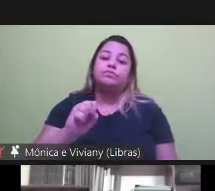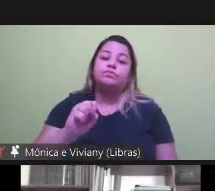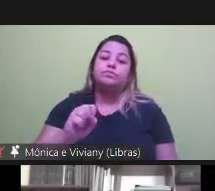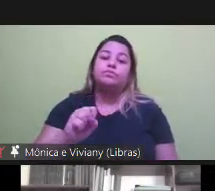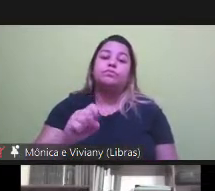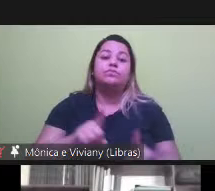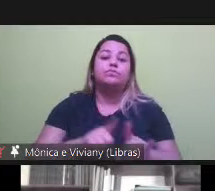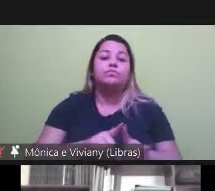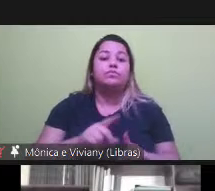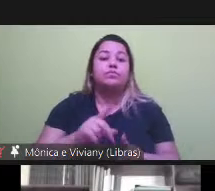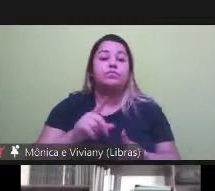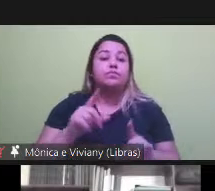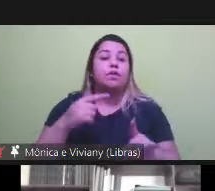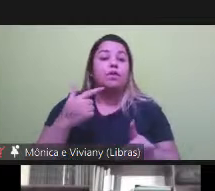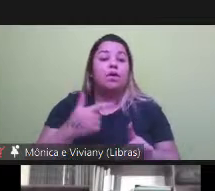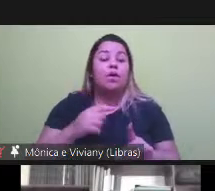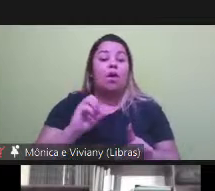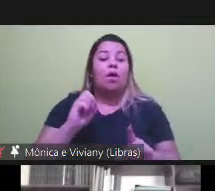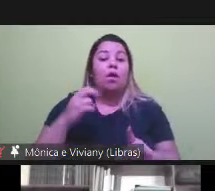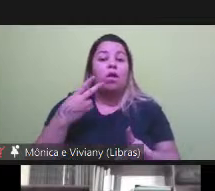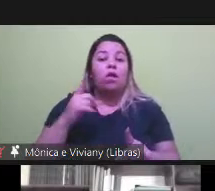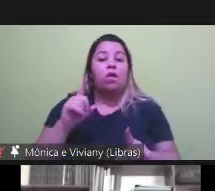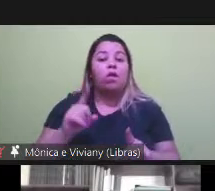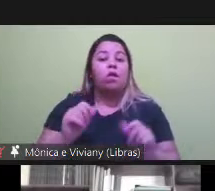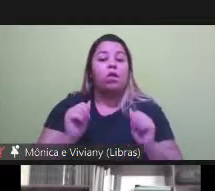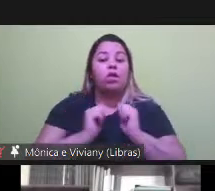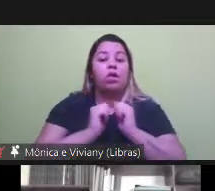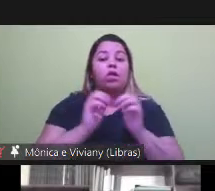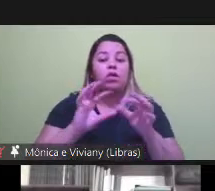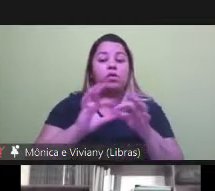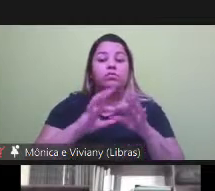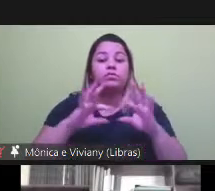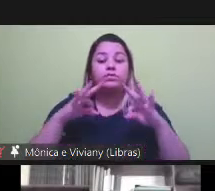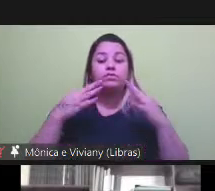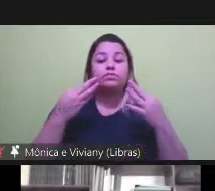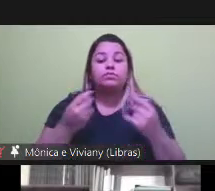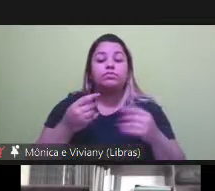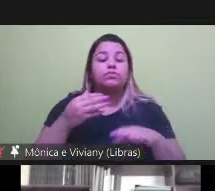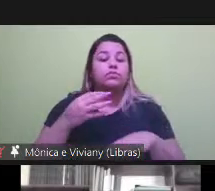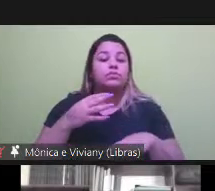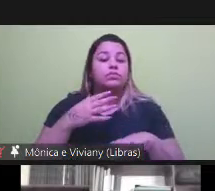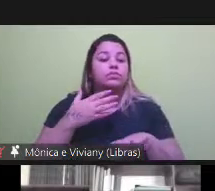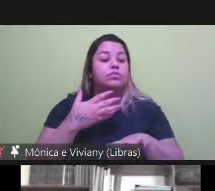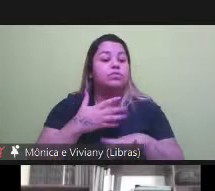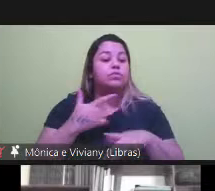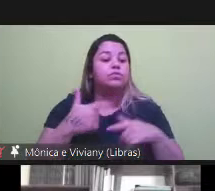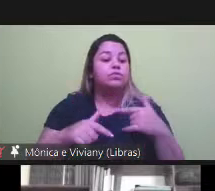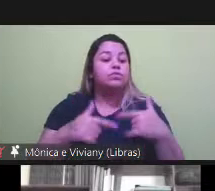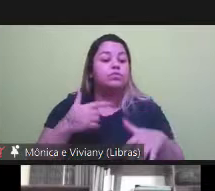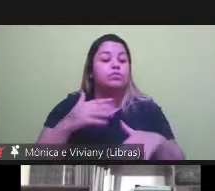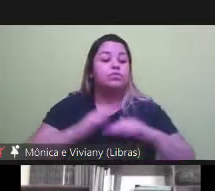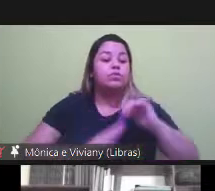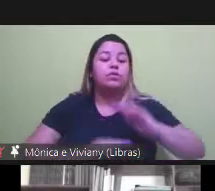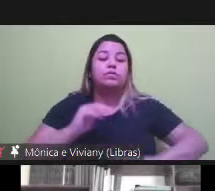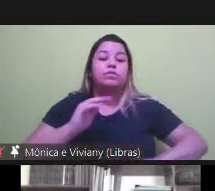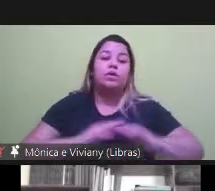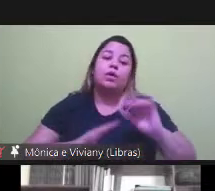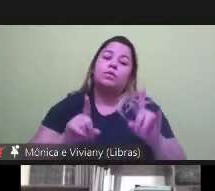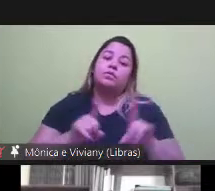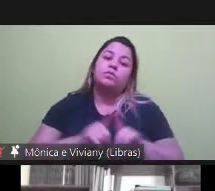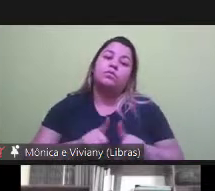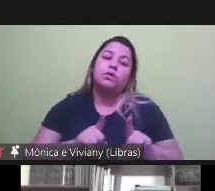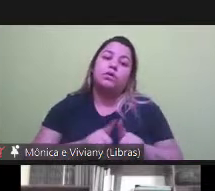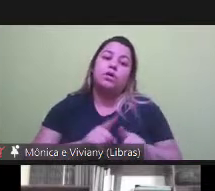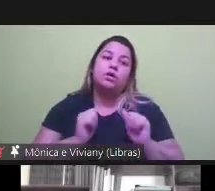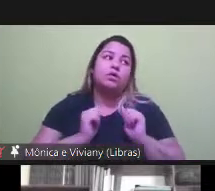and parents association as well. That's a way to connect all of the resources and to work in